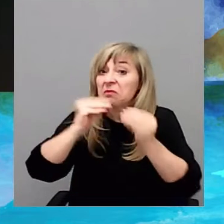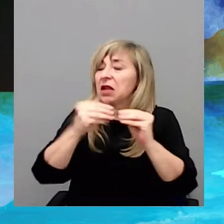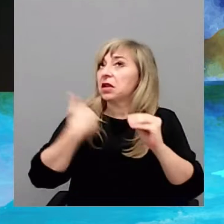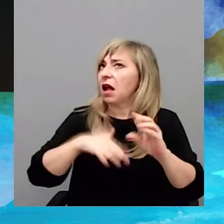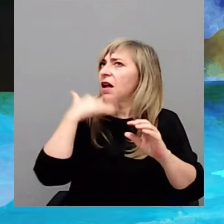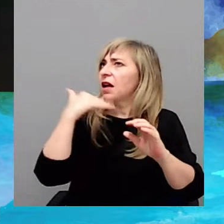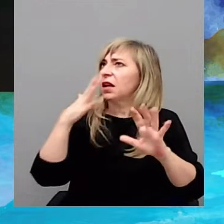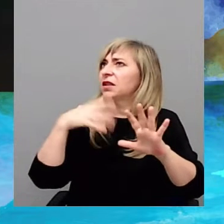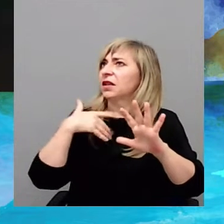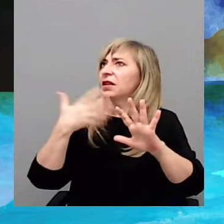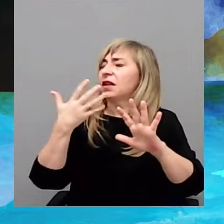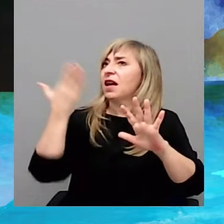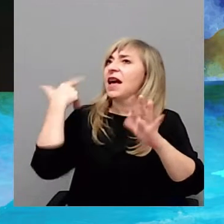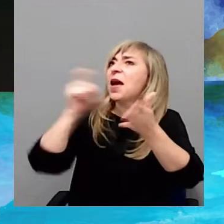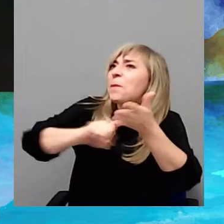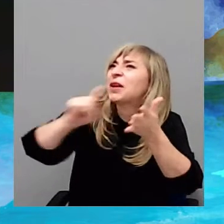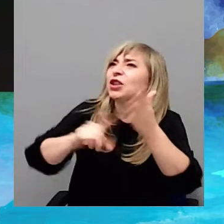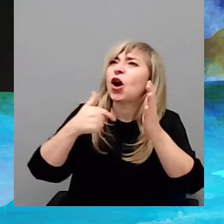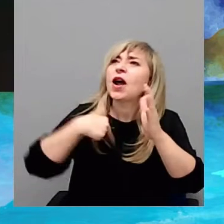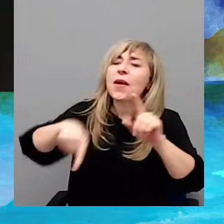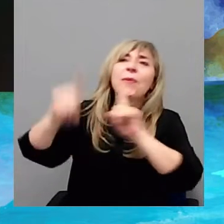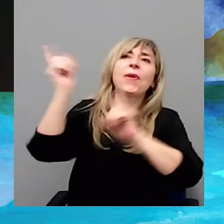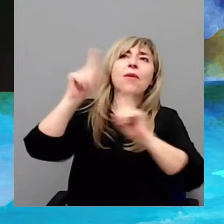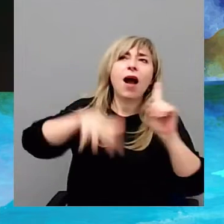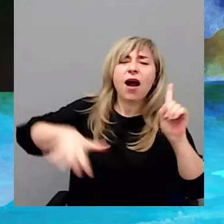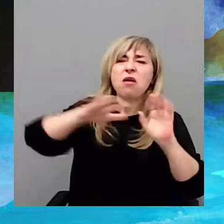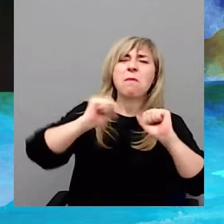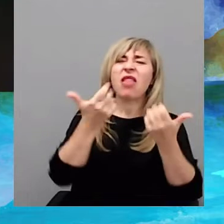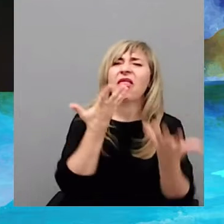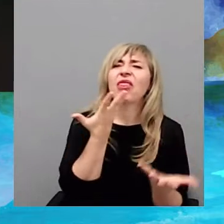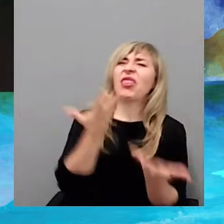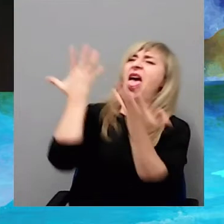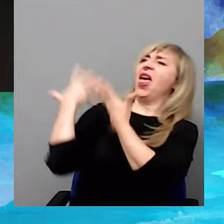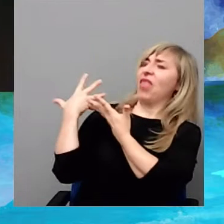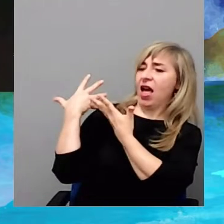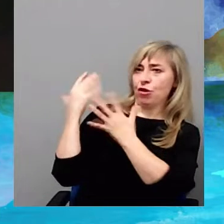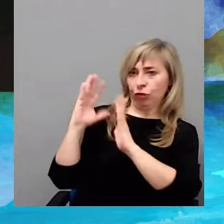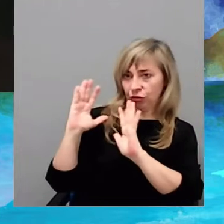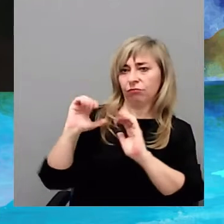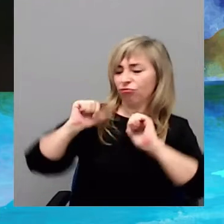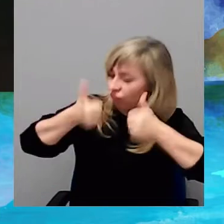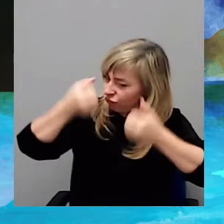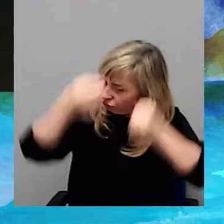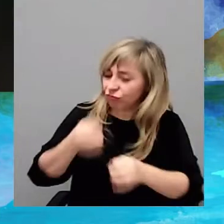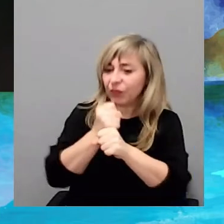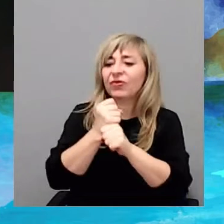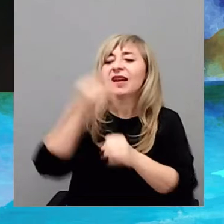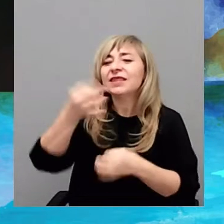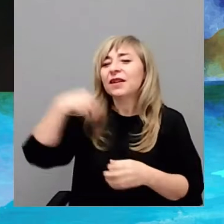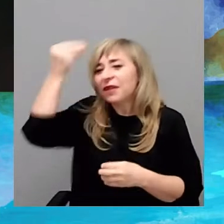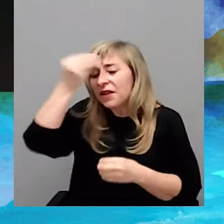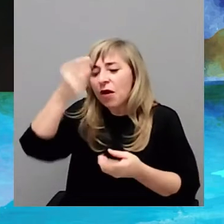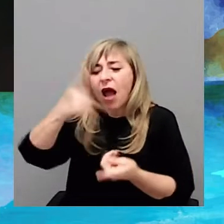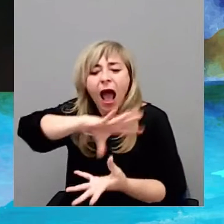and it was about 10 years ago that we began with printing here in Bilbao. And I was always thinking about a